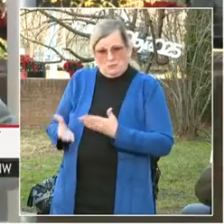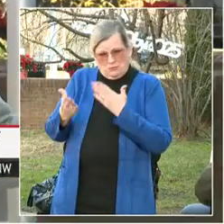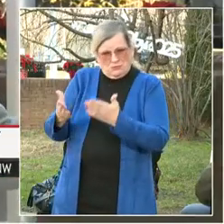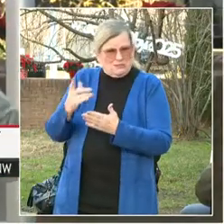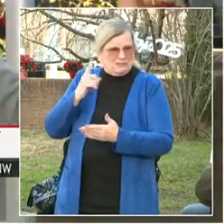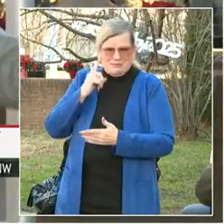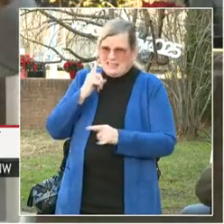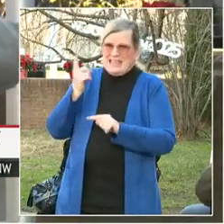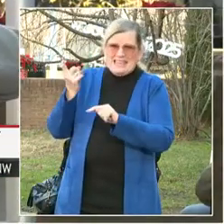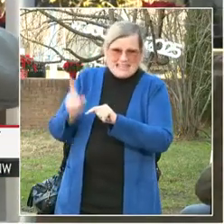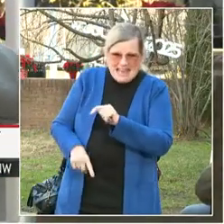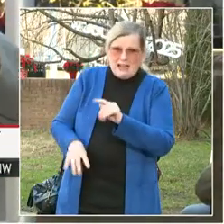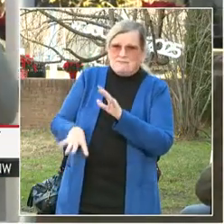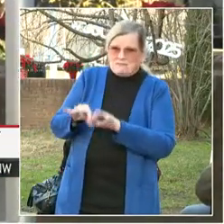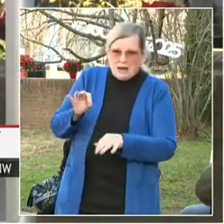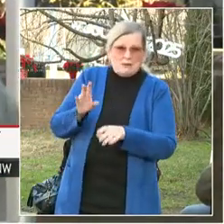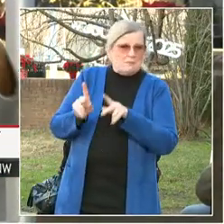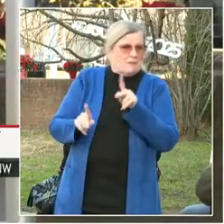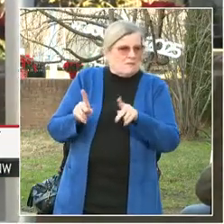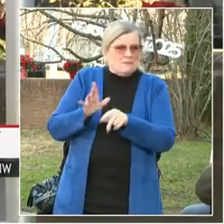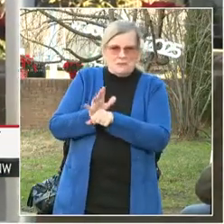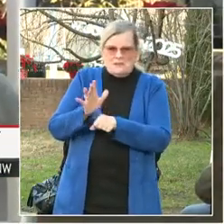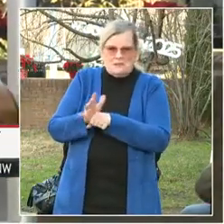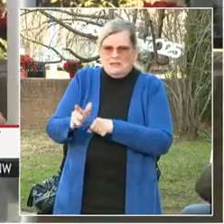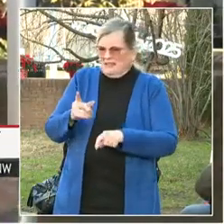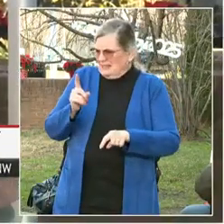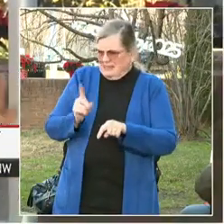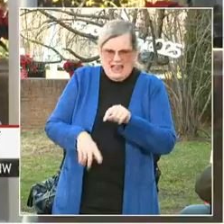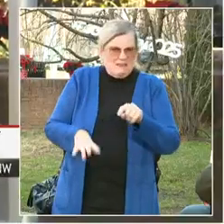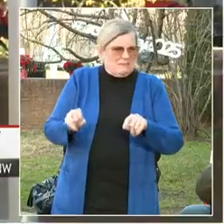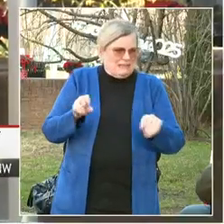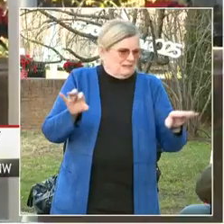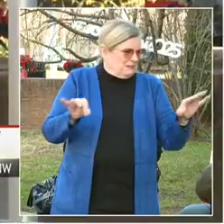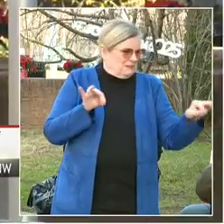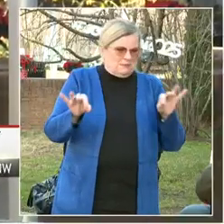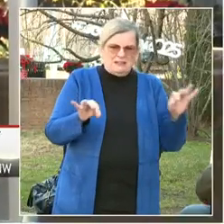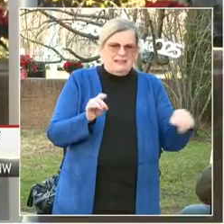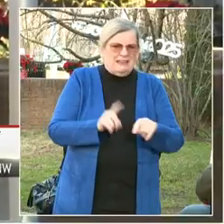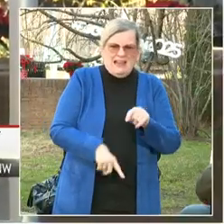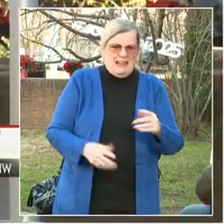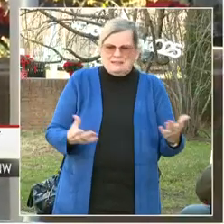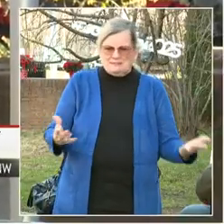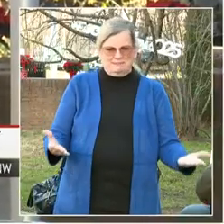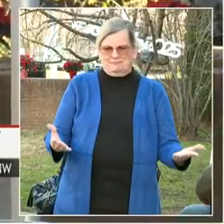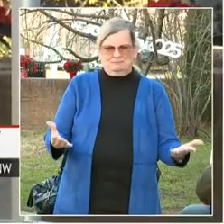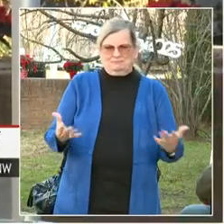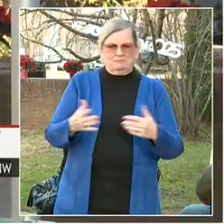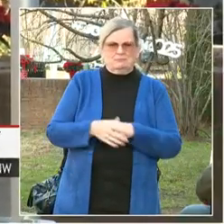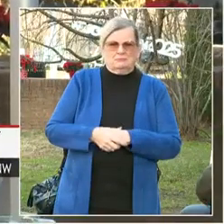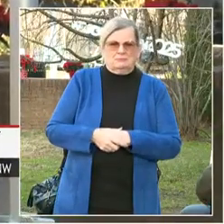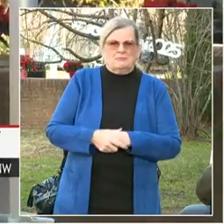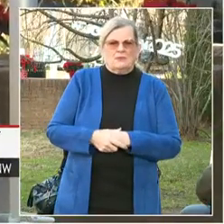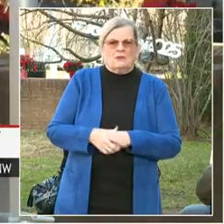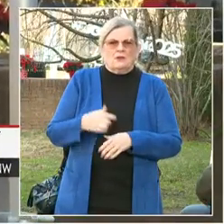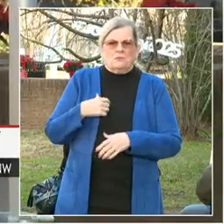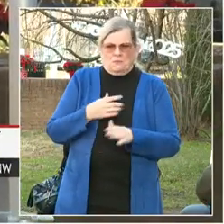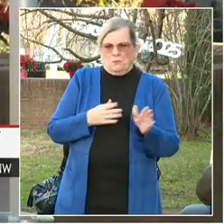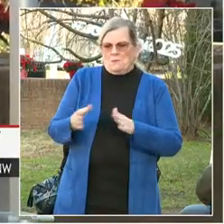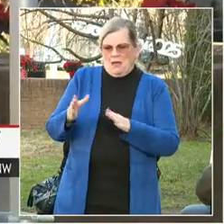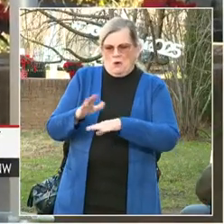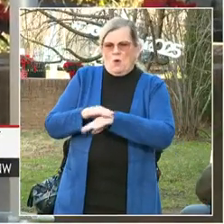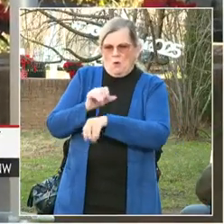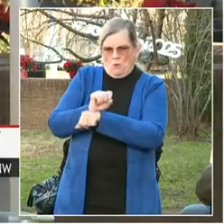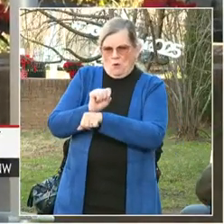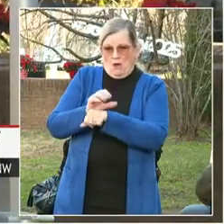have people tell me they can't get selected quick enough. So let me finish. We're going to work on that. In